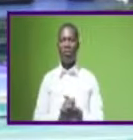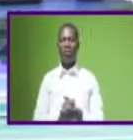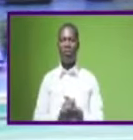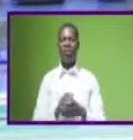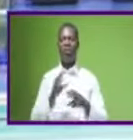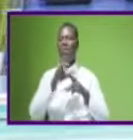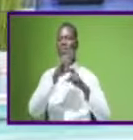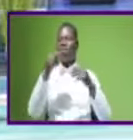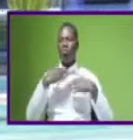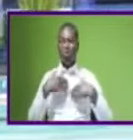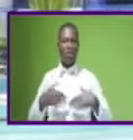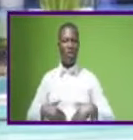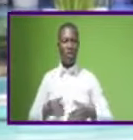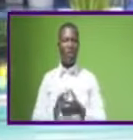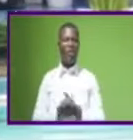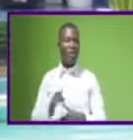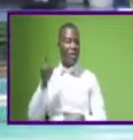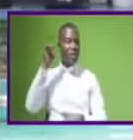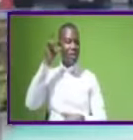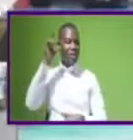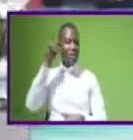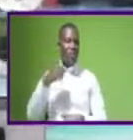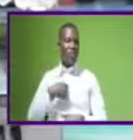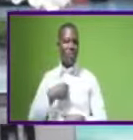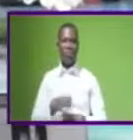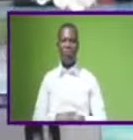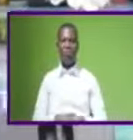Oh. Was it Jupiter? Mongo he Jupiter. Montie me.